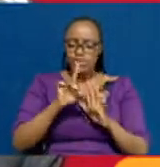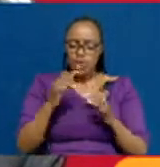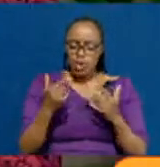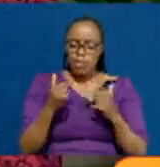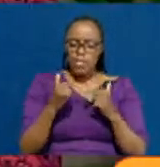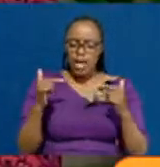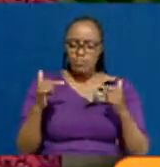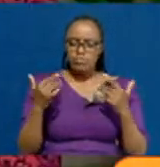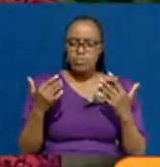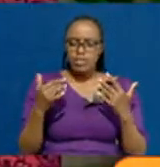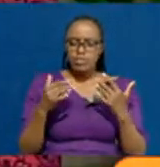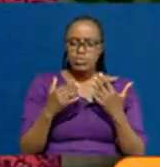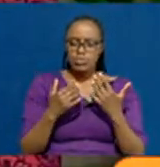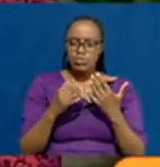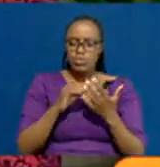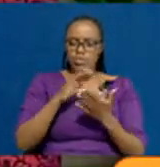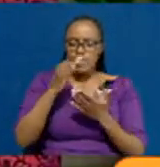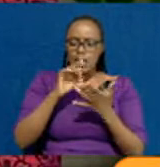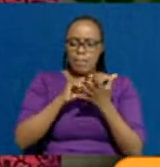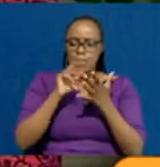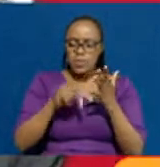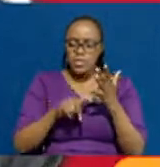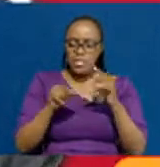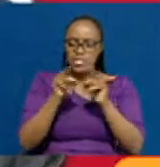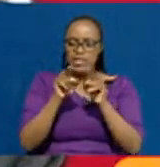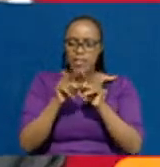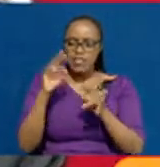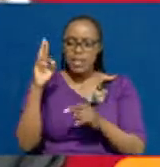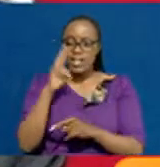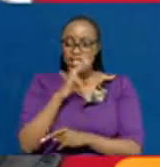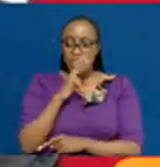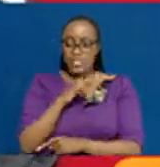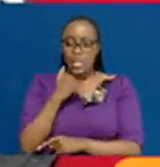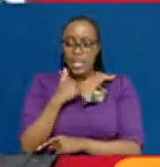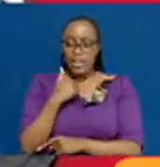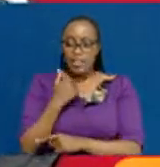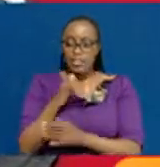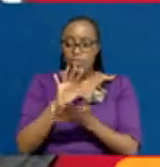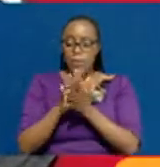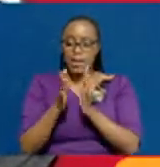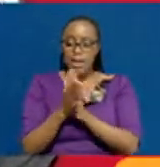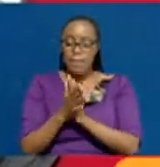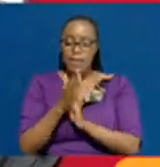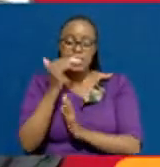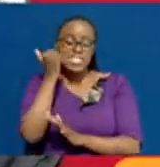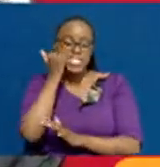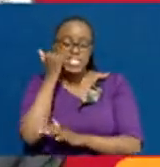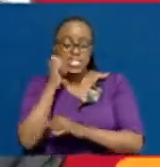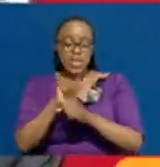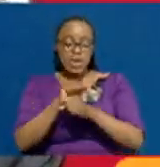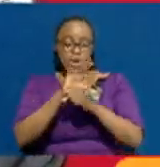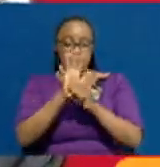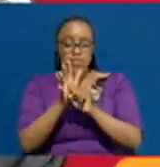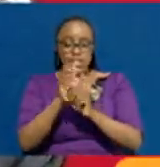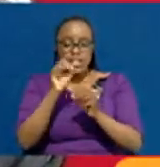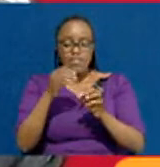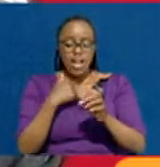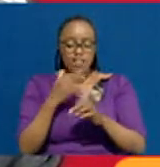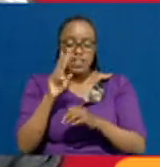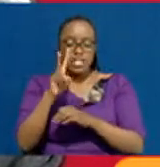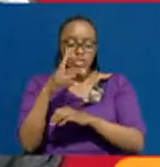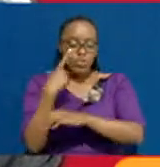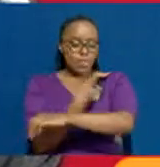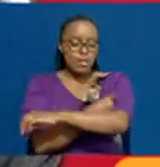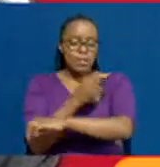antibodies to fight them. So meaning, are they at risk of contracting COVID if they took the 2